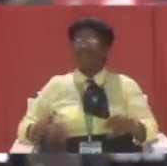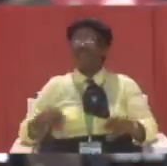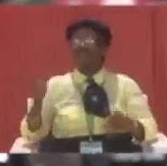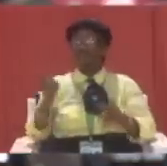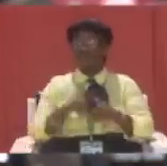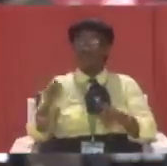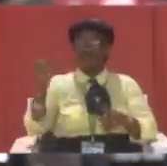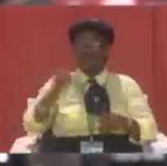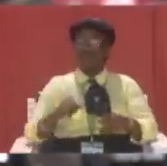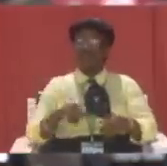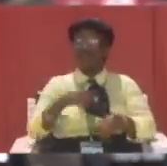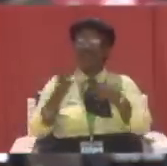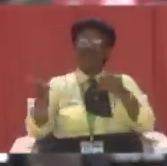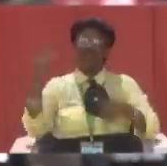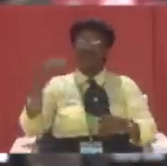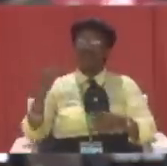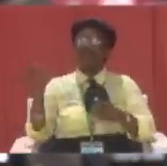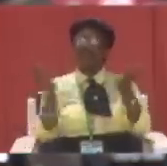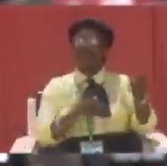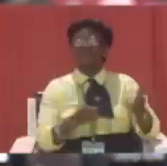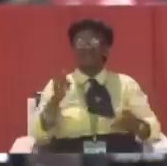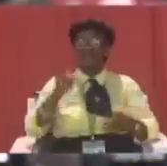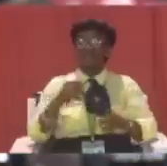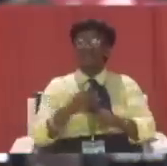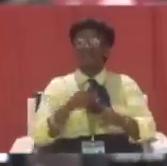from the bush.